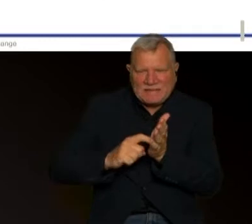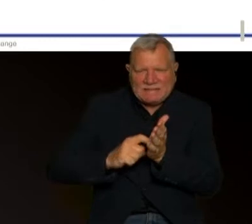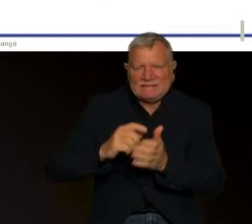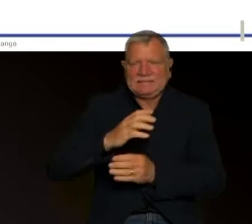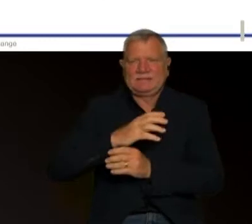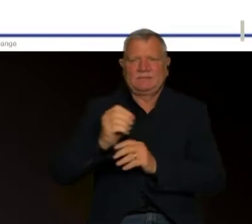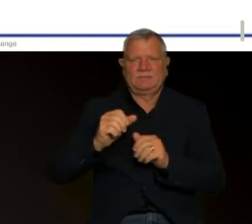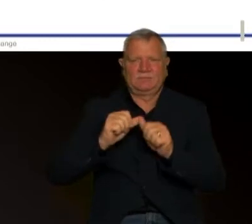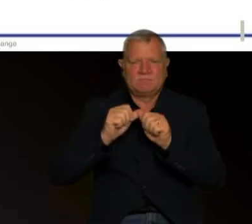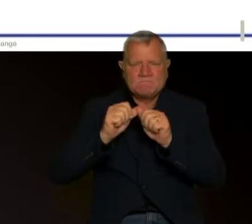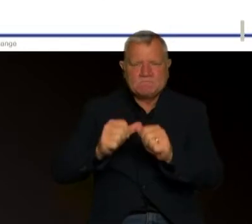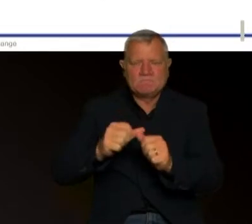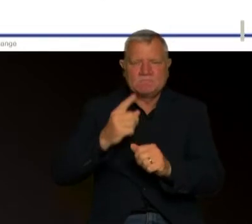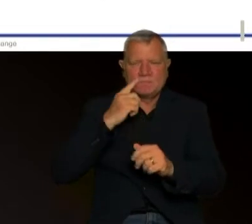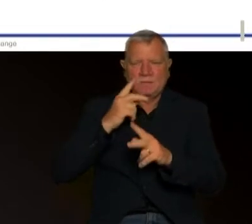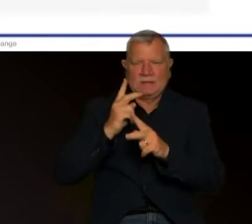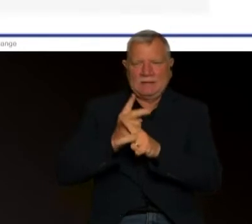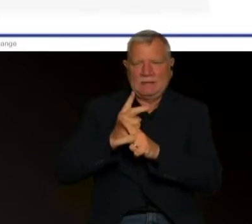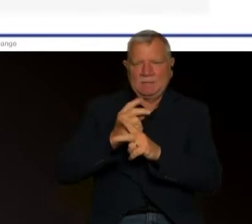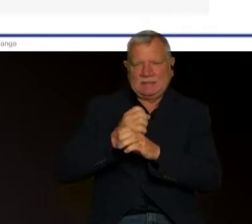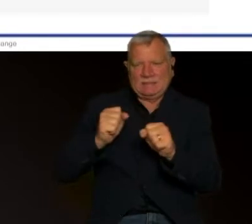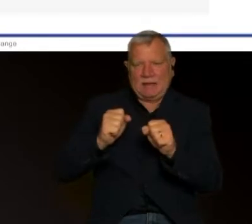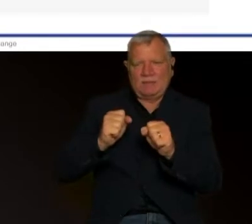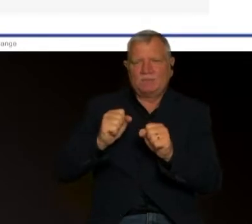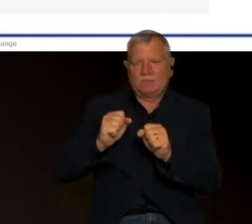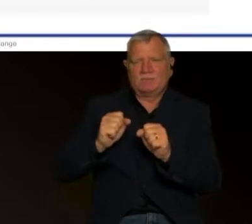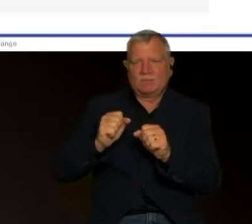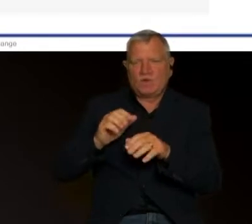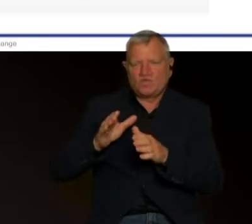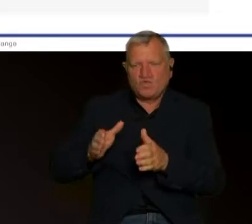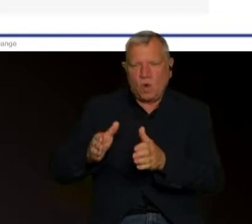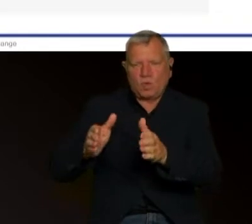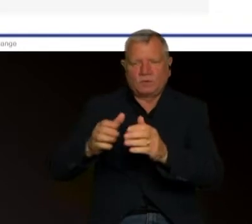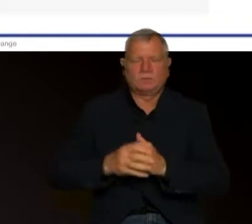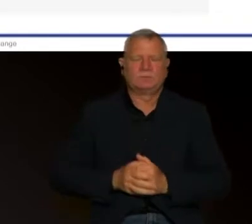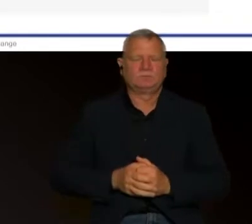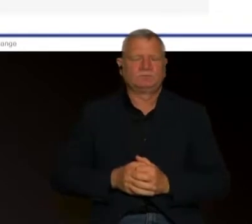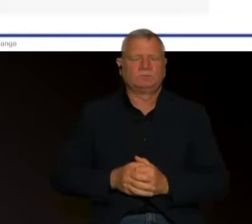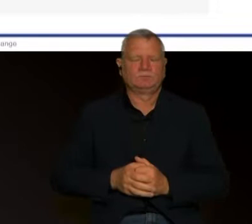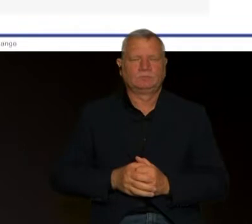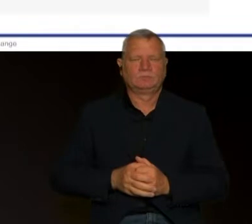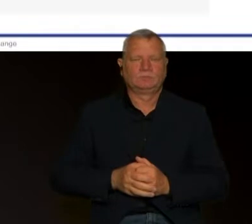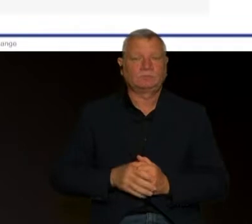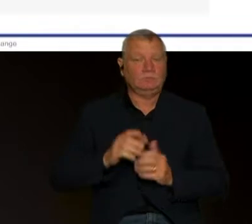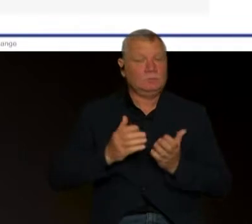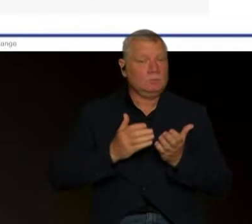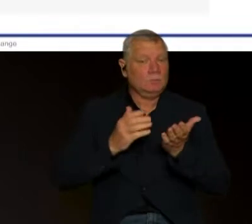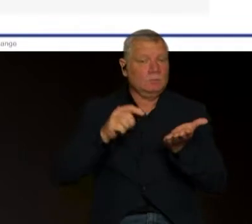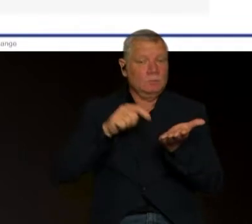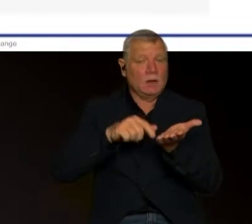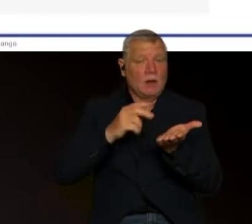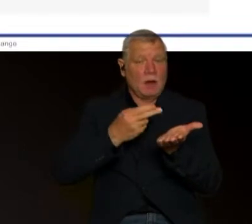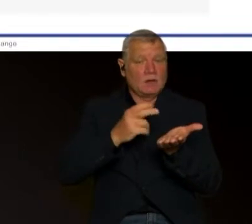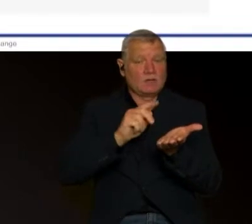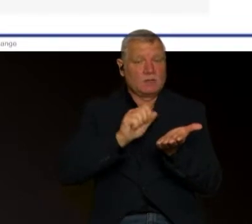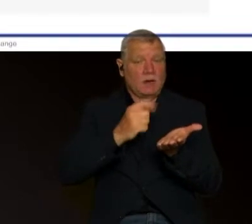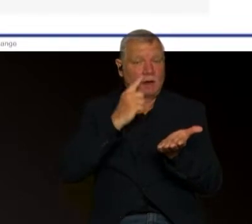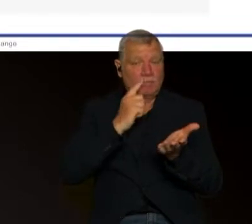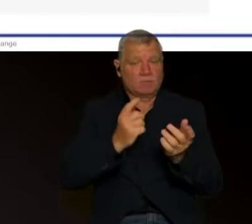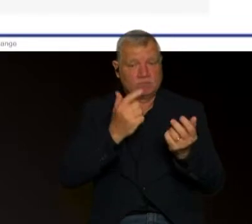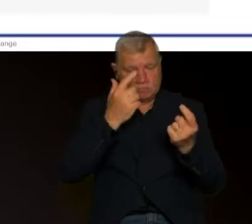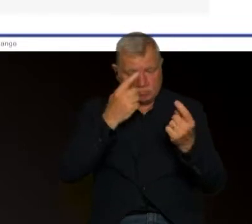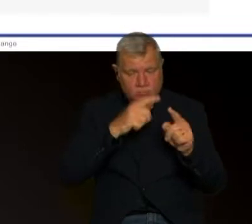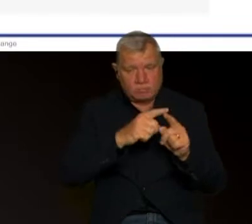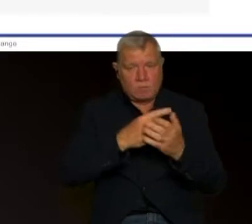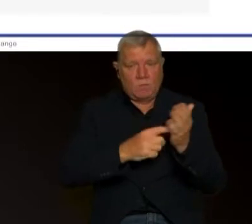to ensure safe and reliable roads. The proposed fiscal plan outlines the steps HTA must take to comply with its